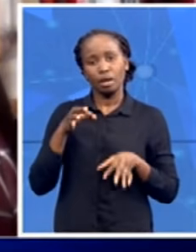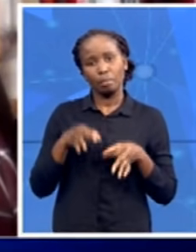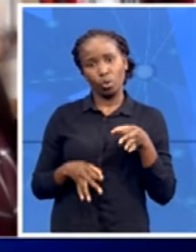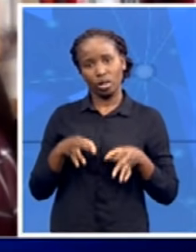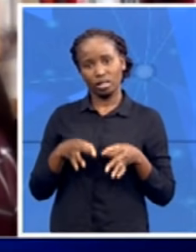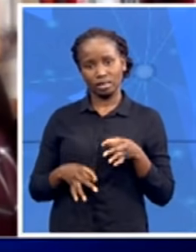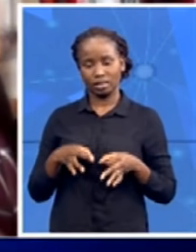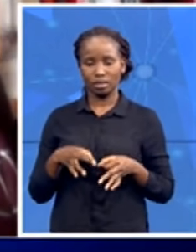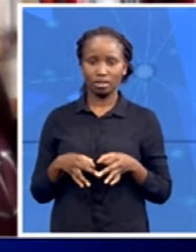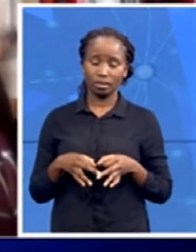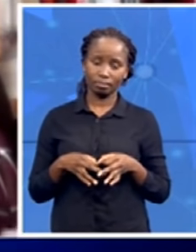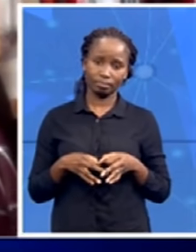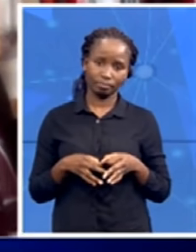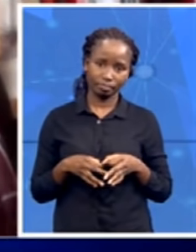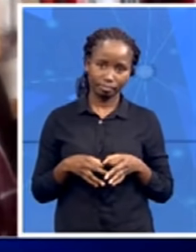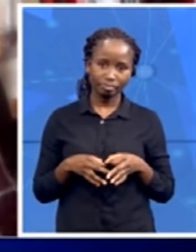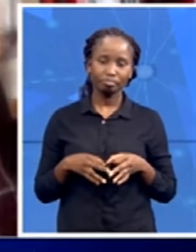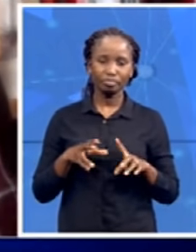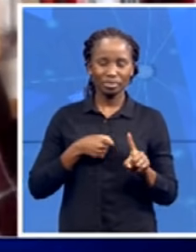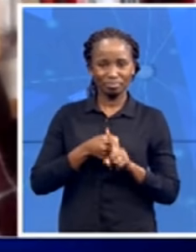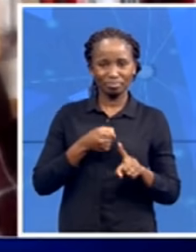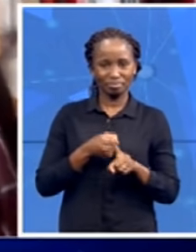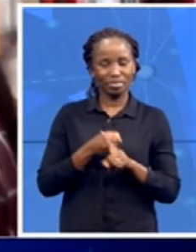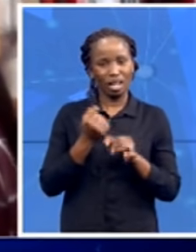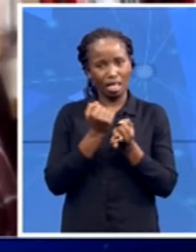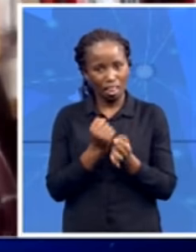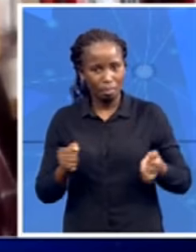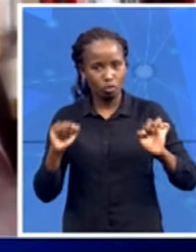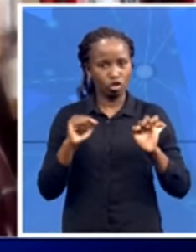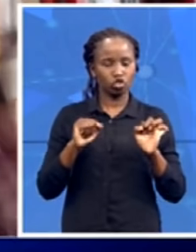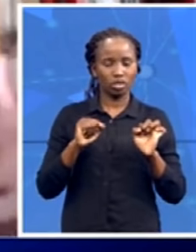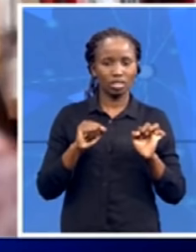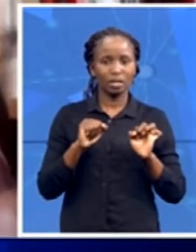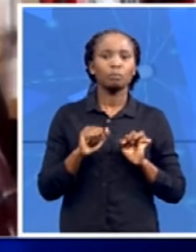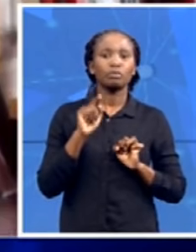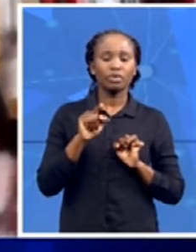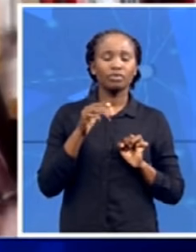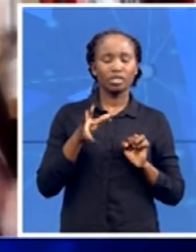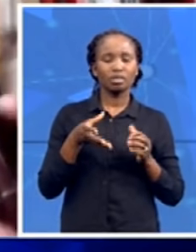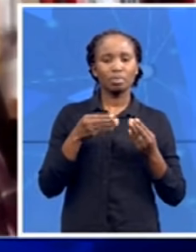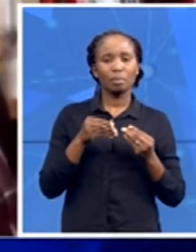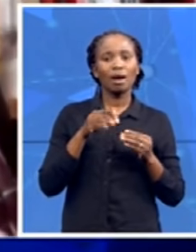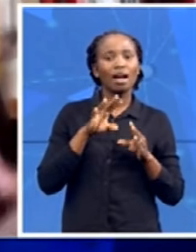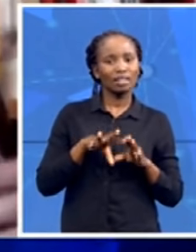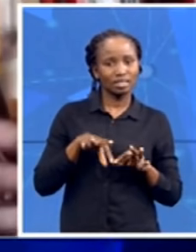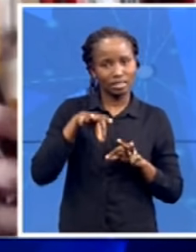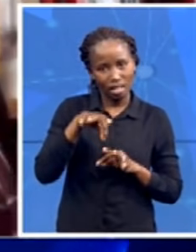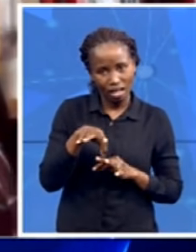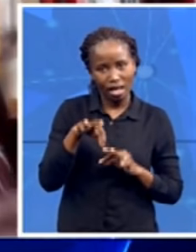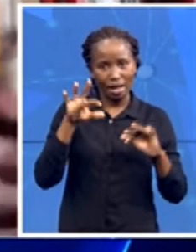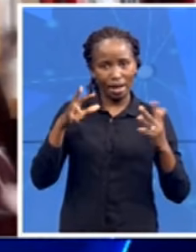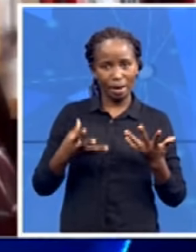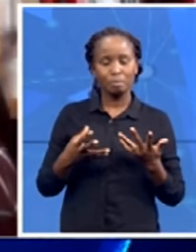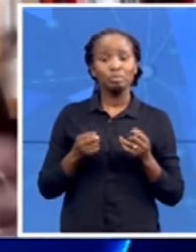liberation movements, it tends to be extended. The greatest advantage of the ANC is